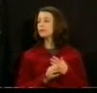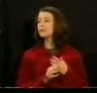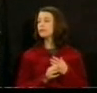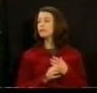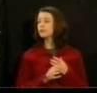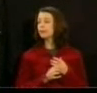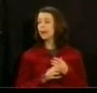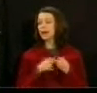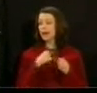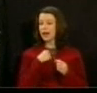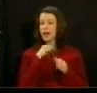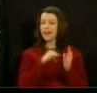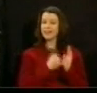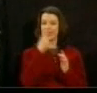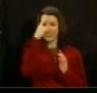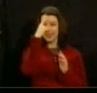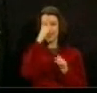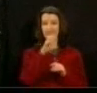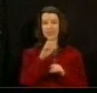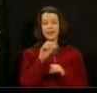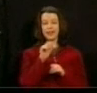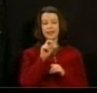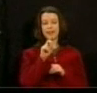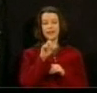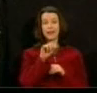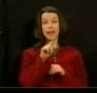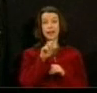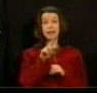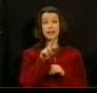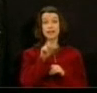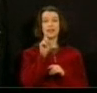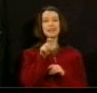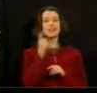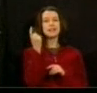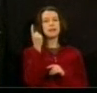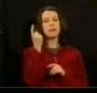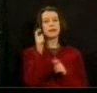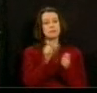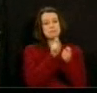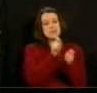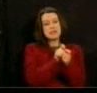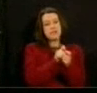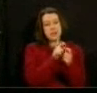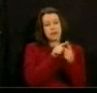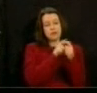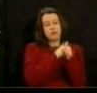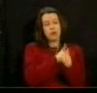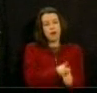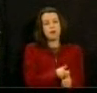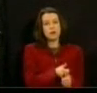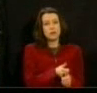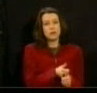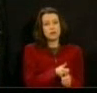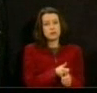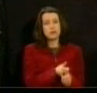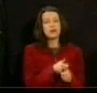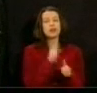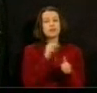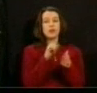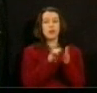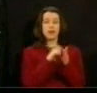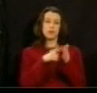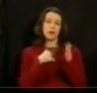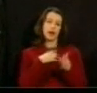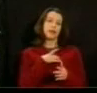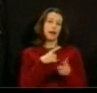I just think that the candidates need something specific for them to follow, each one of them, and so that's what I'd like